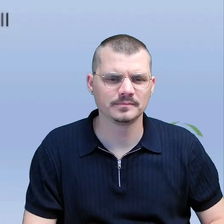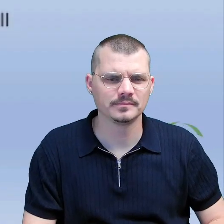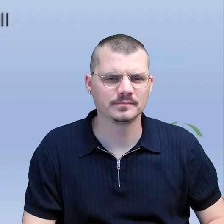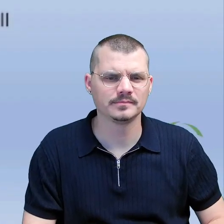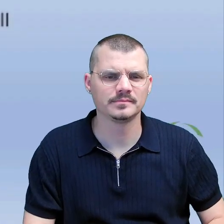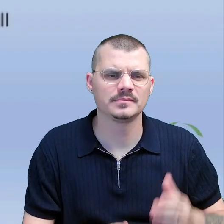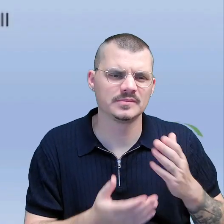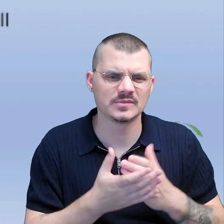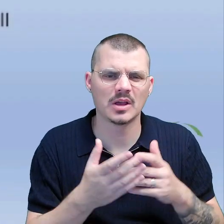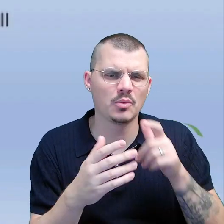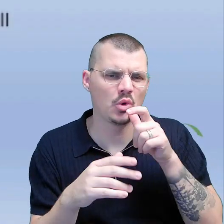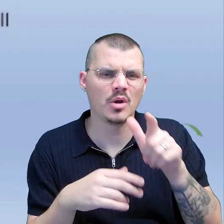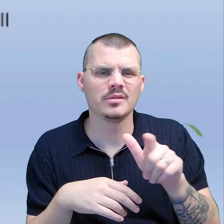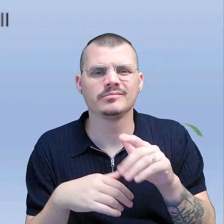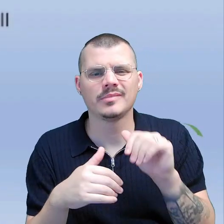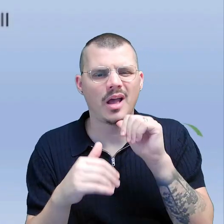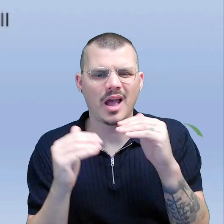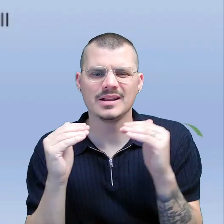Uneven seat.